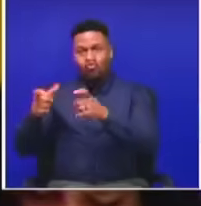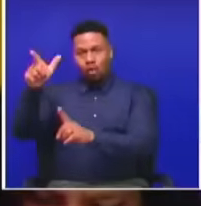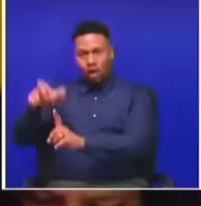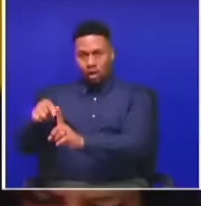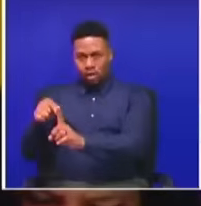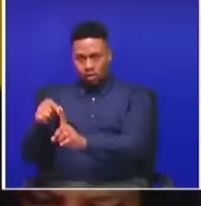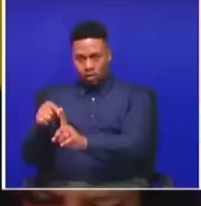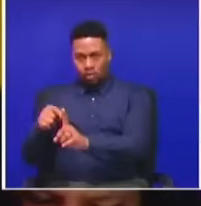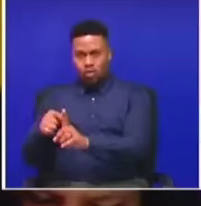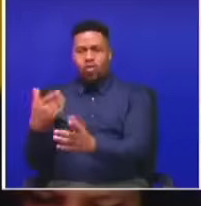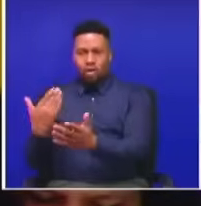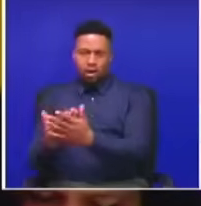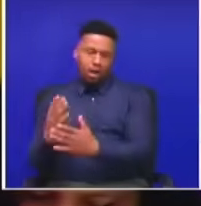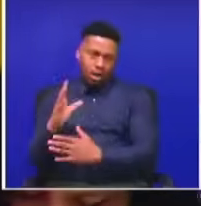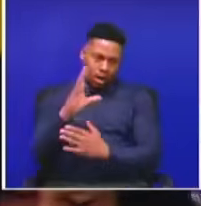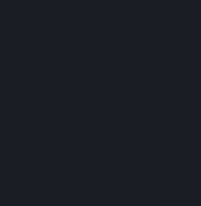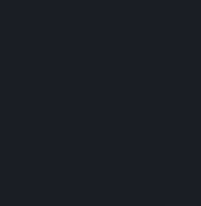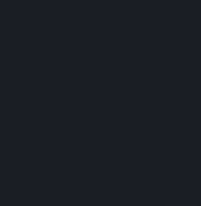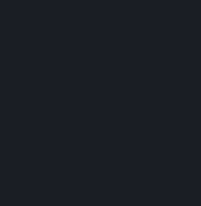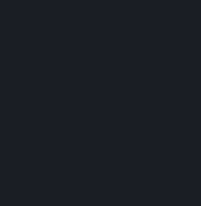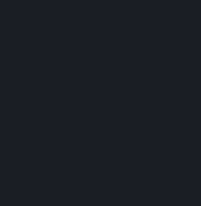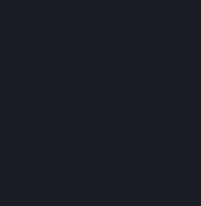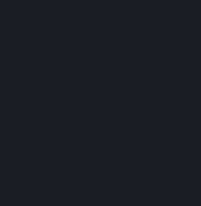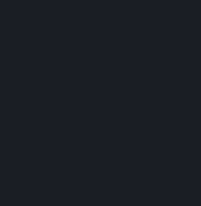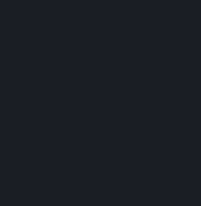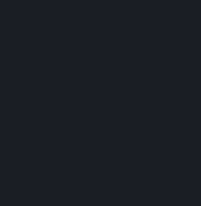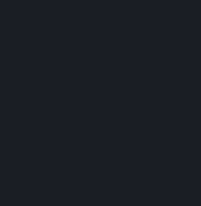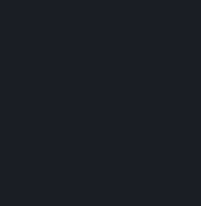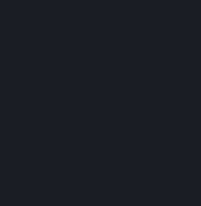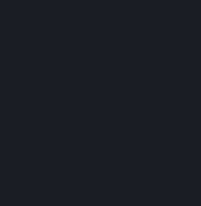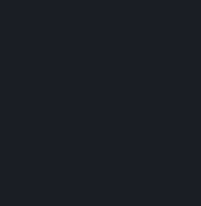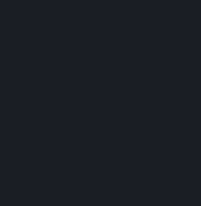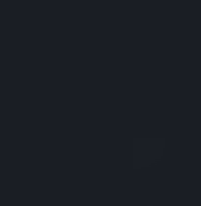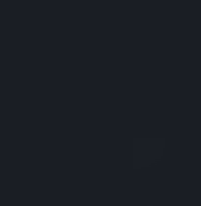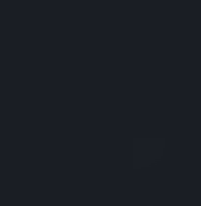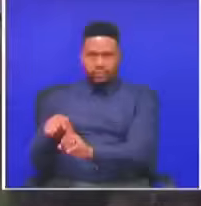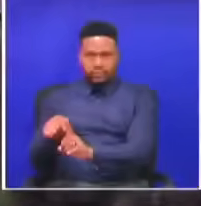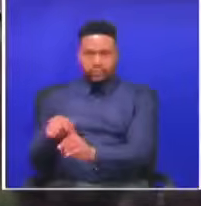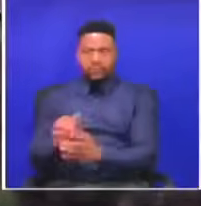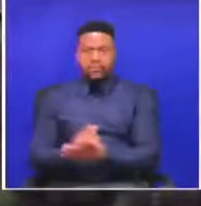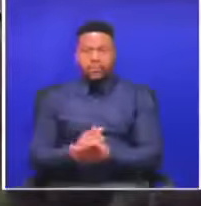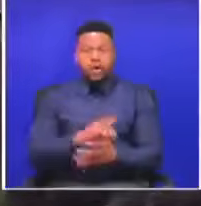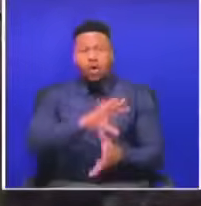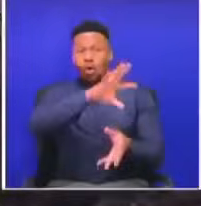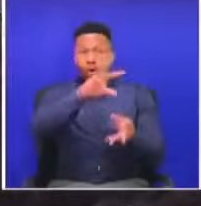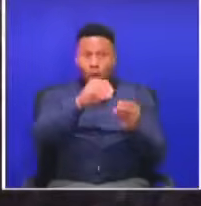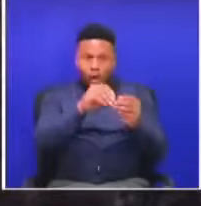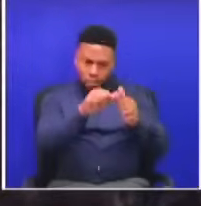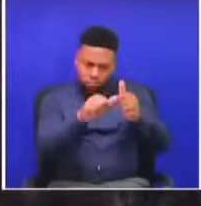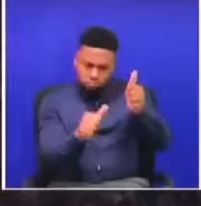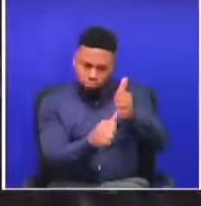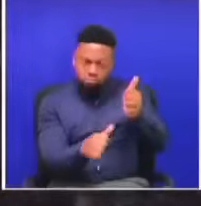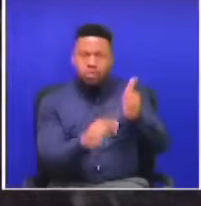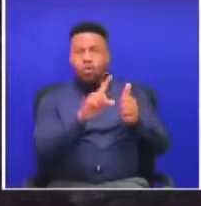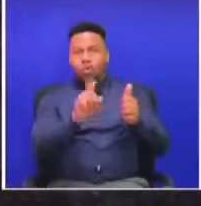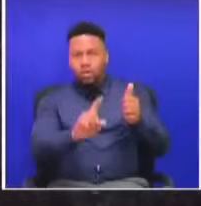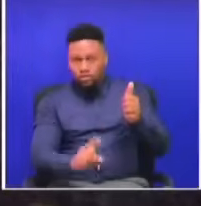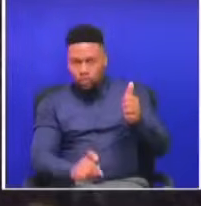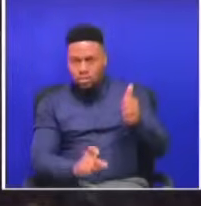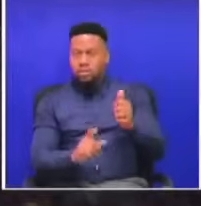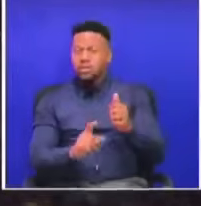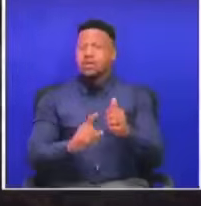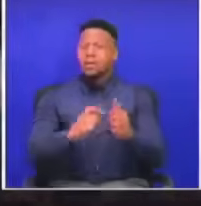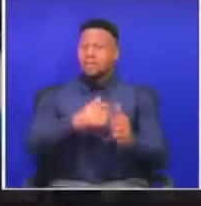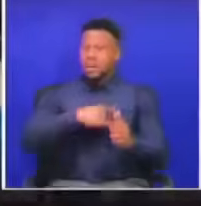question on behalf of their member. When all the supplementary questions have been answered by the President, we